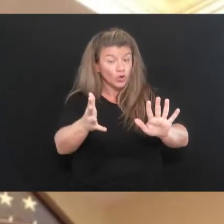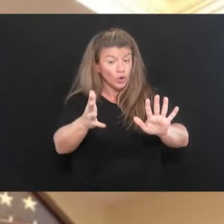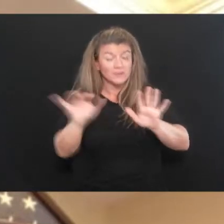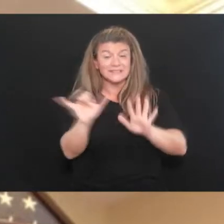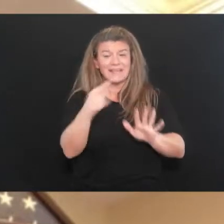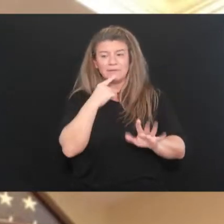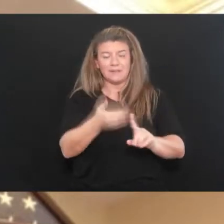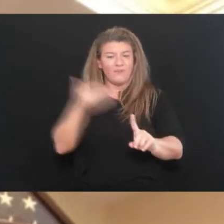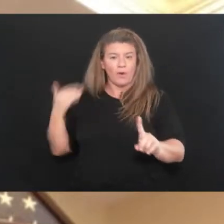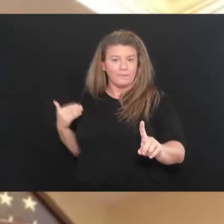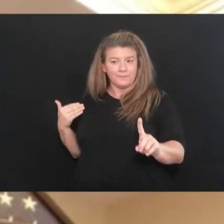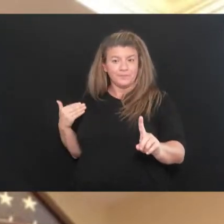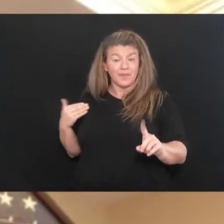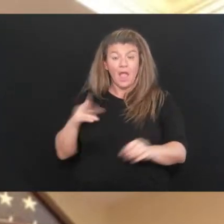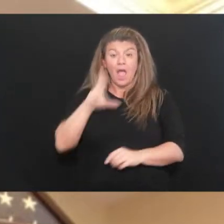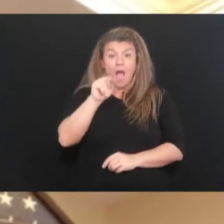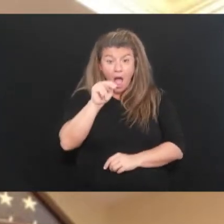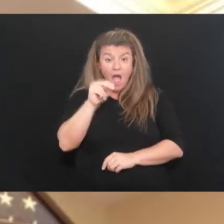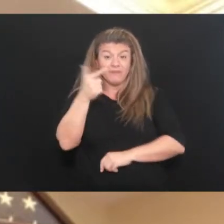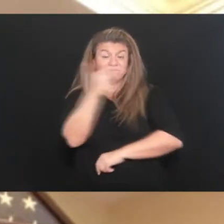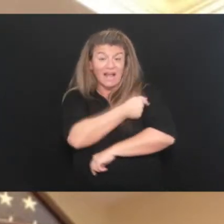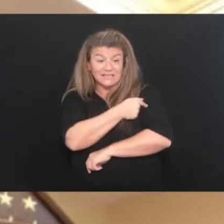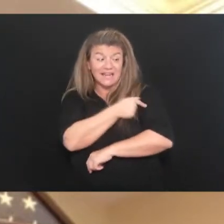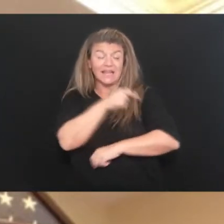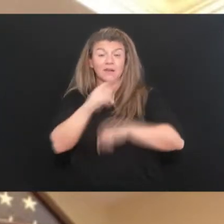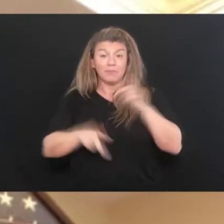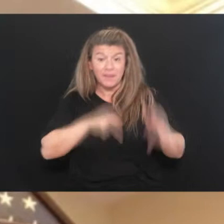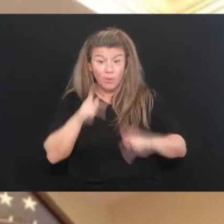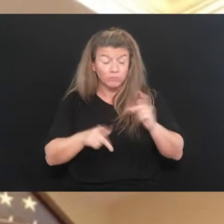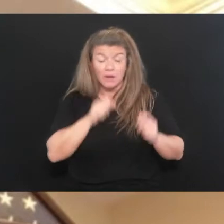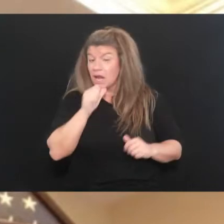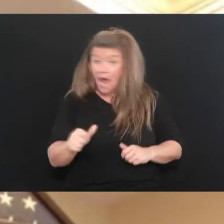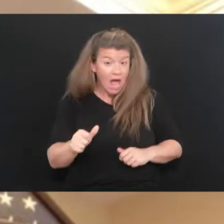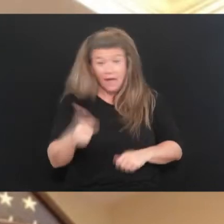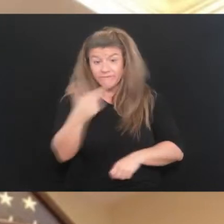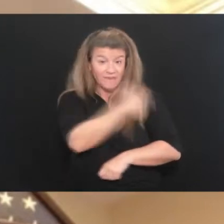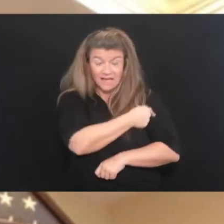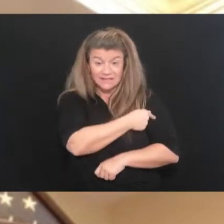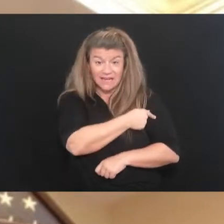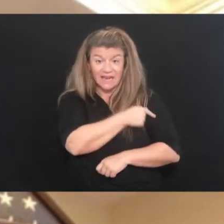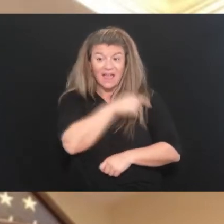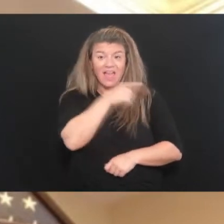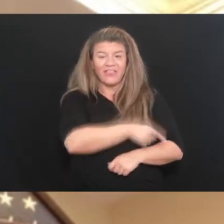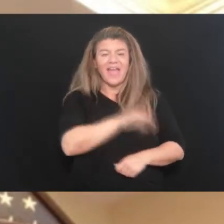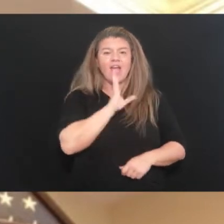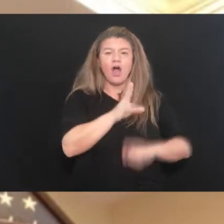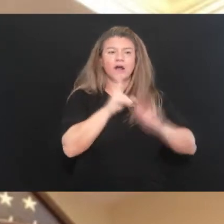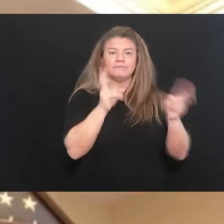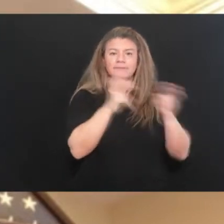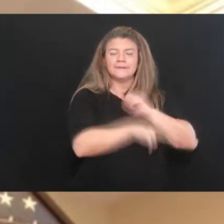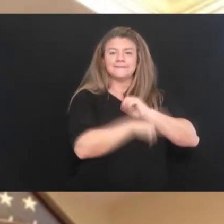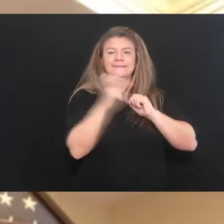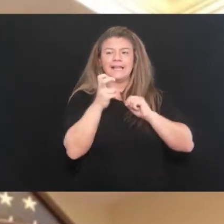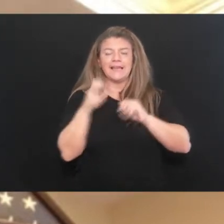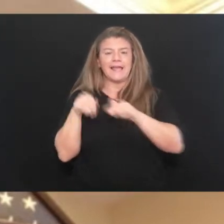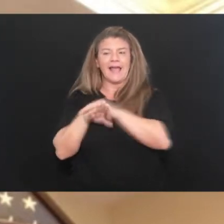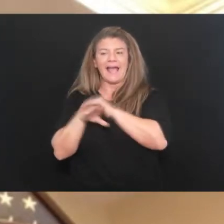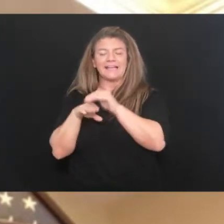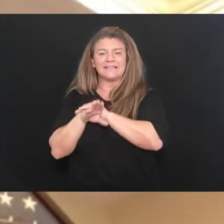earlier. Unvaccinated West Virginians are taking away access to health care from other